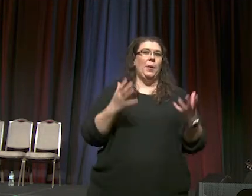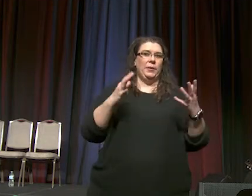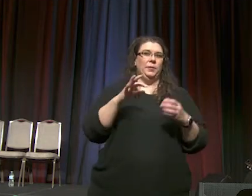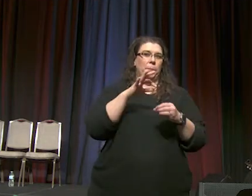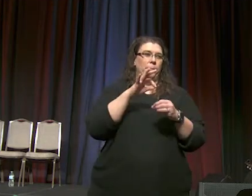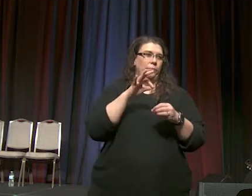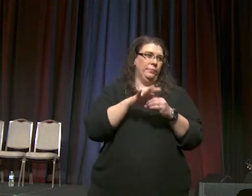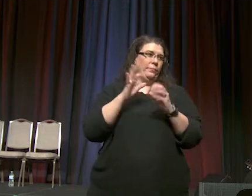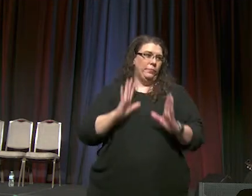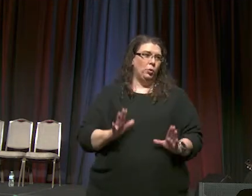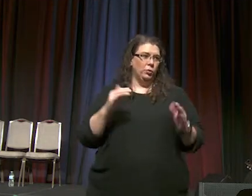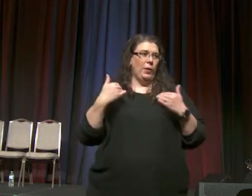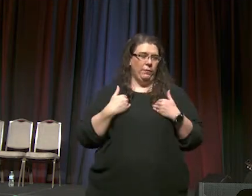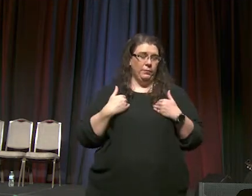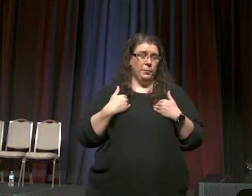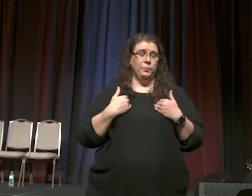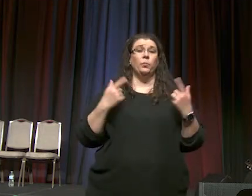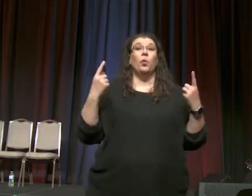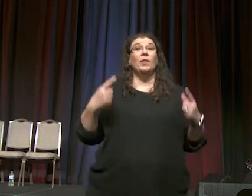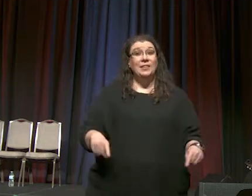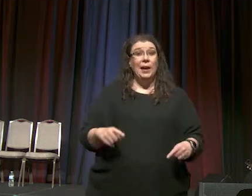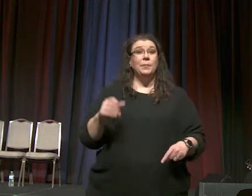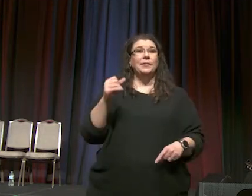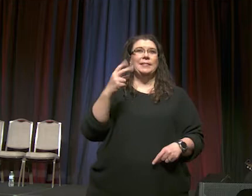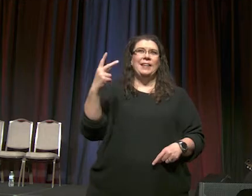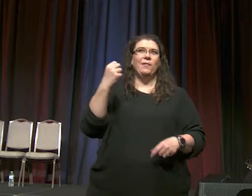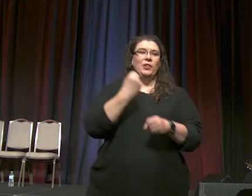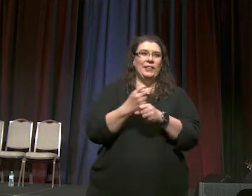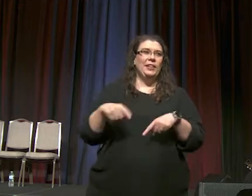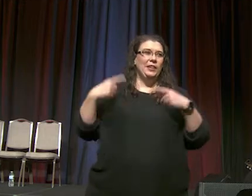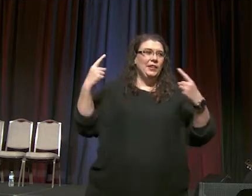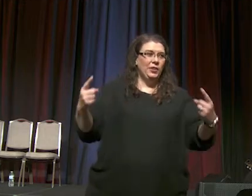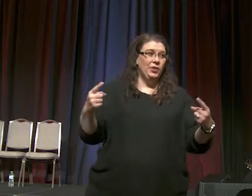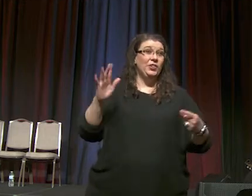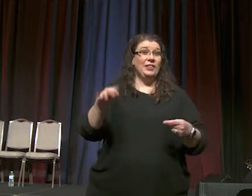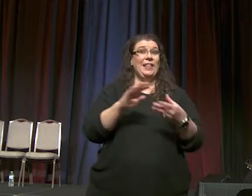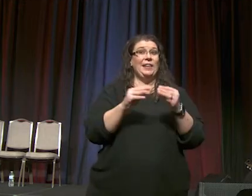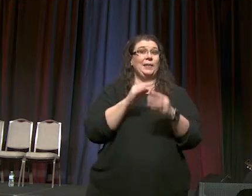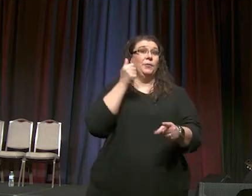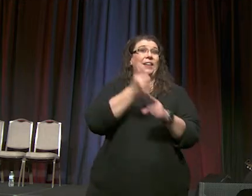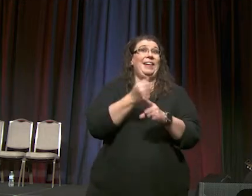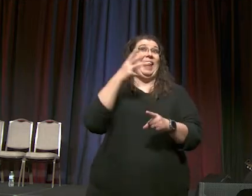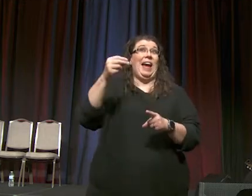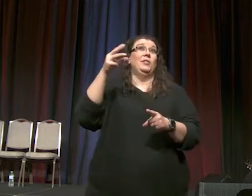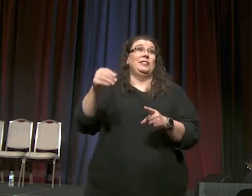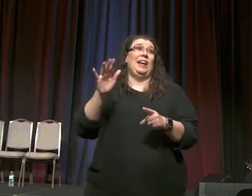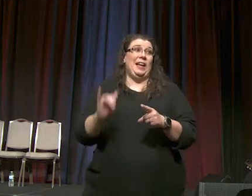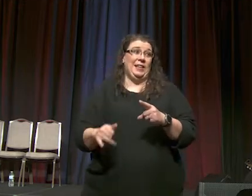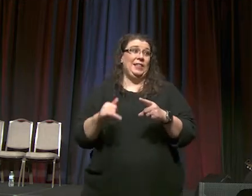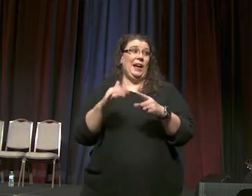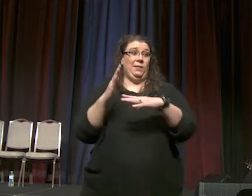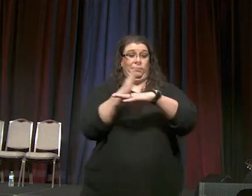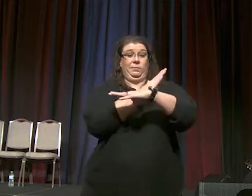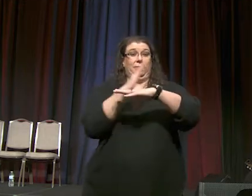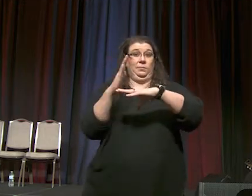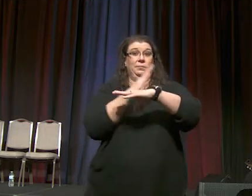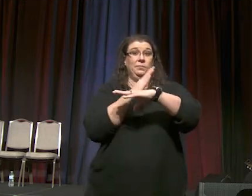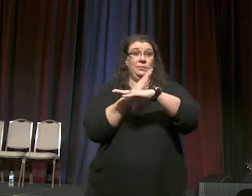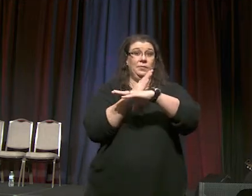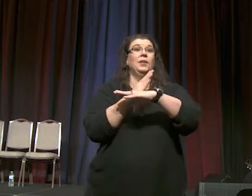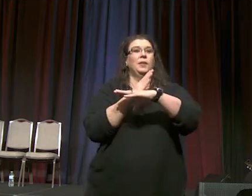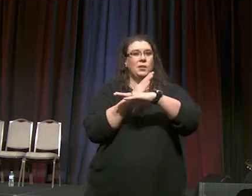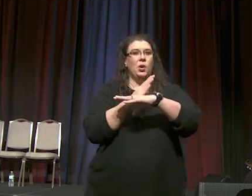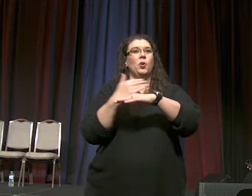has happened for the past several years, that number fell outside that range, and so by discipline, the responsibility to set the